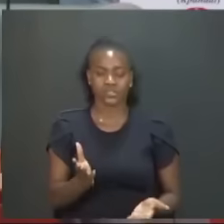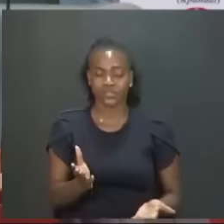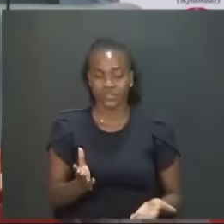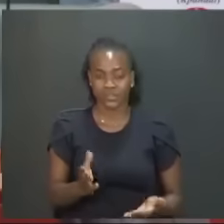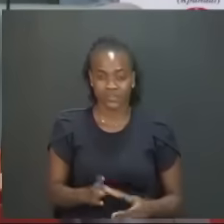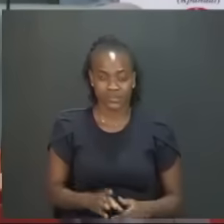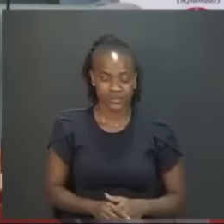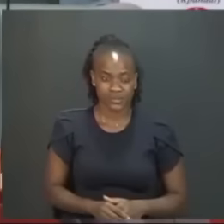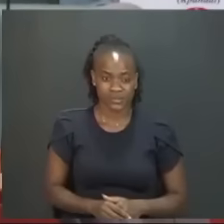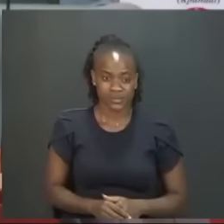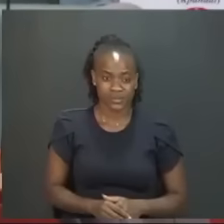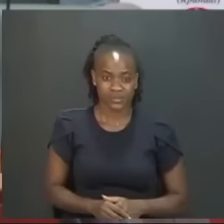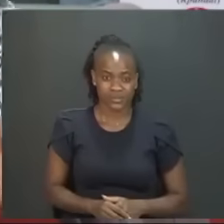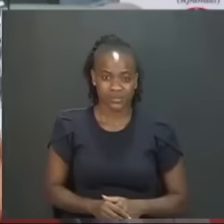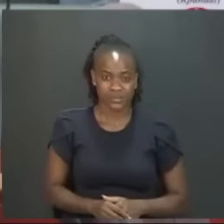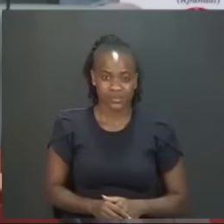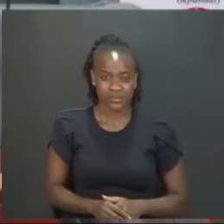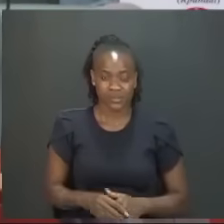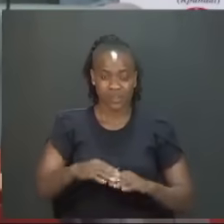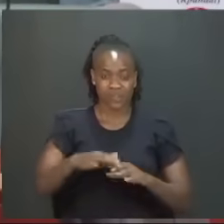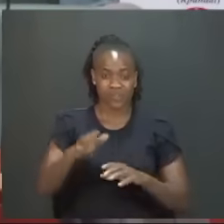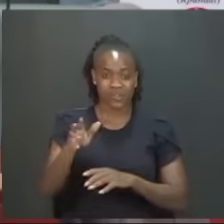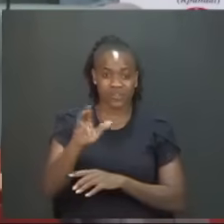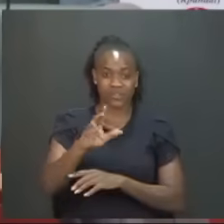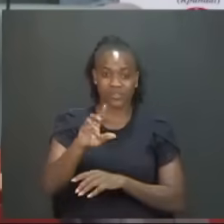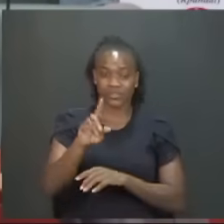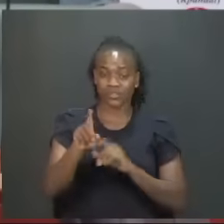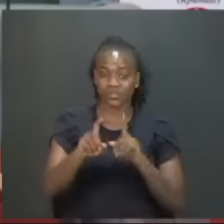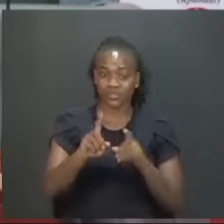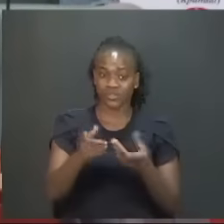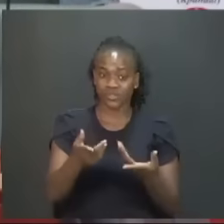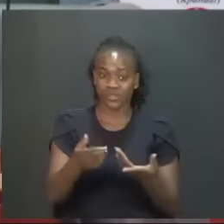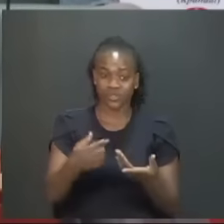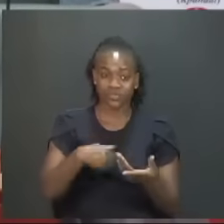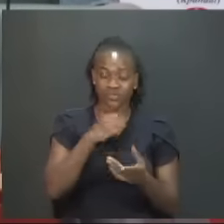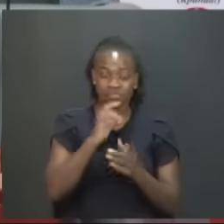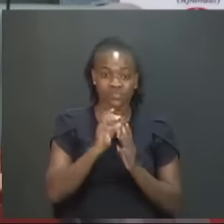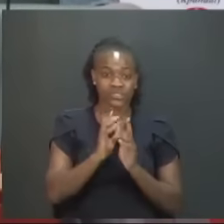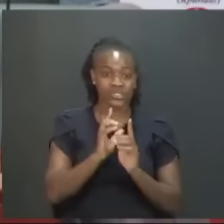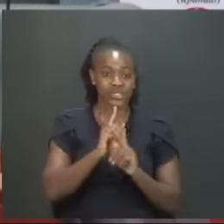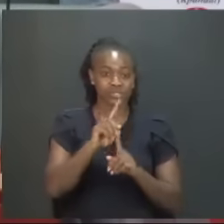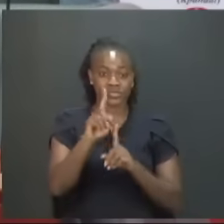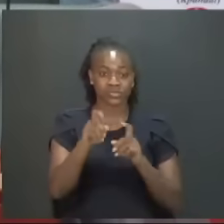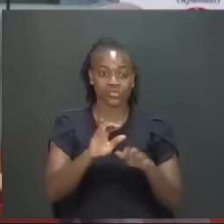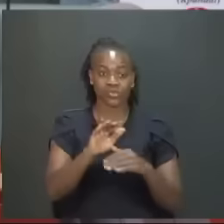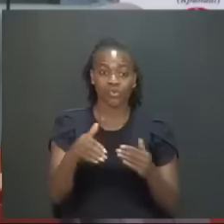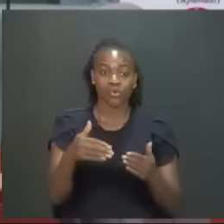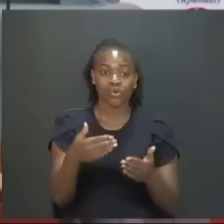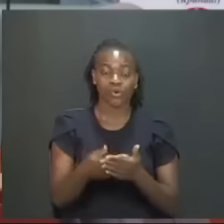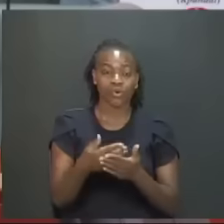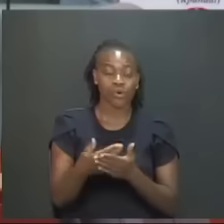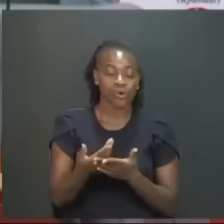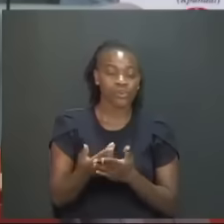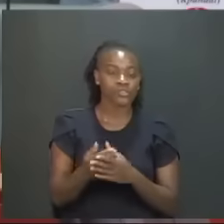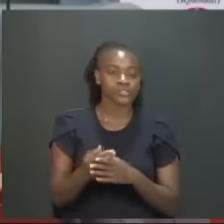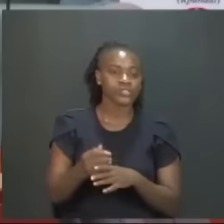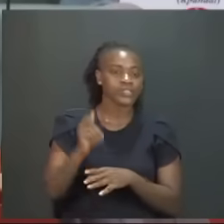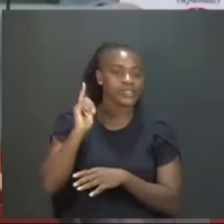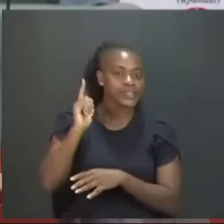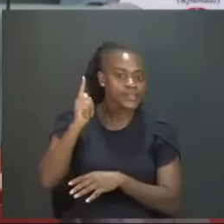have over 300 questions. We are not answering the questions. All of them are being deferred. Those that